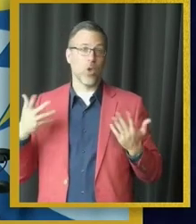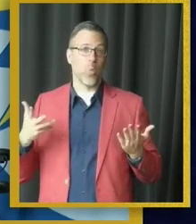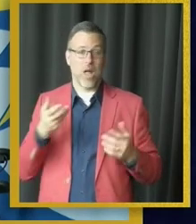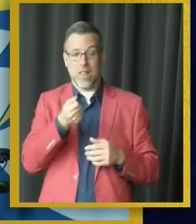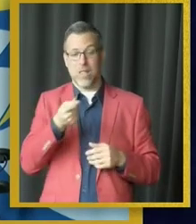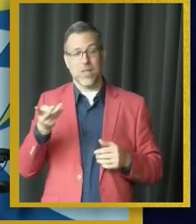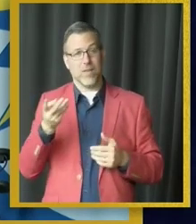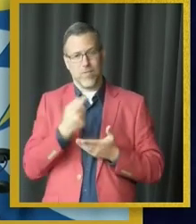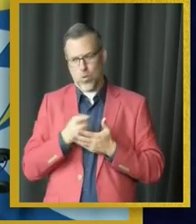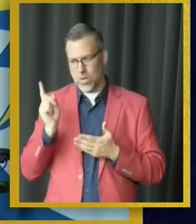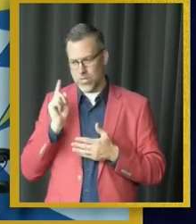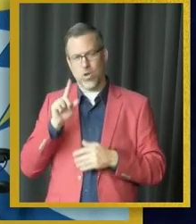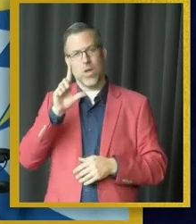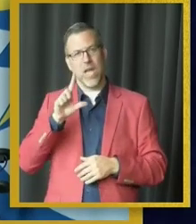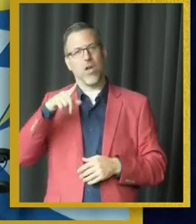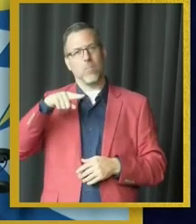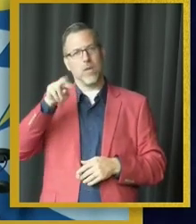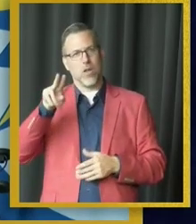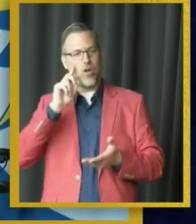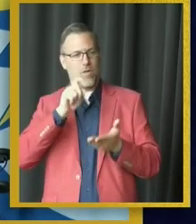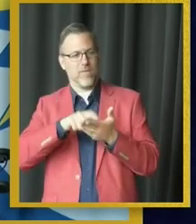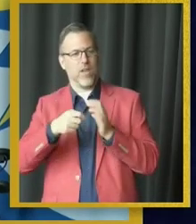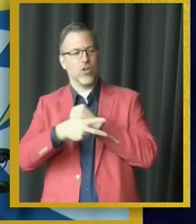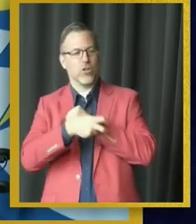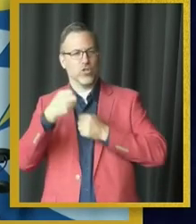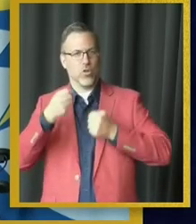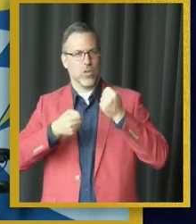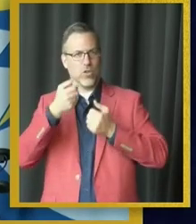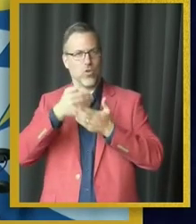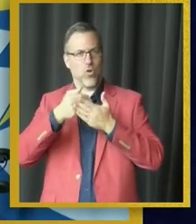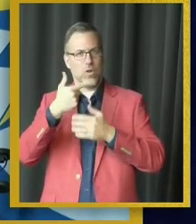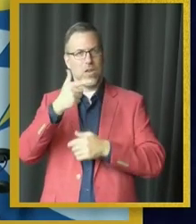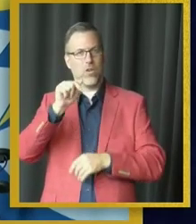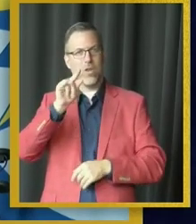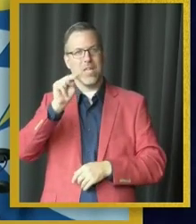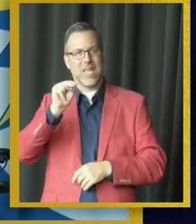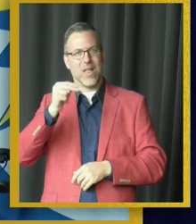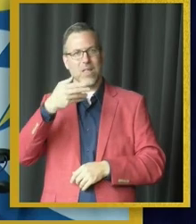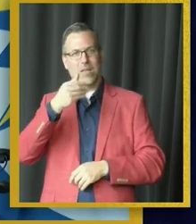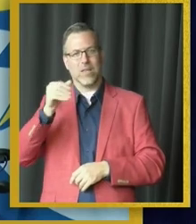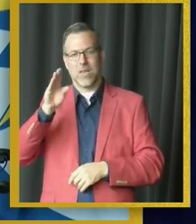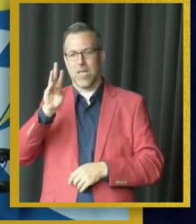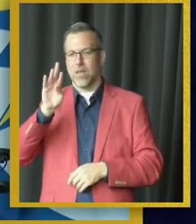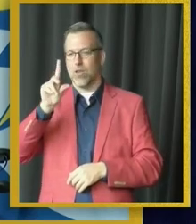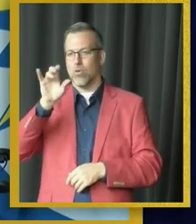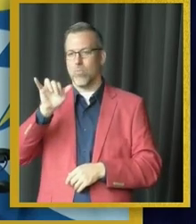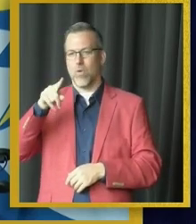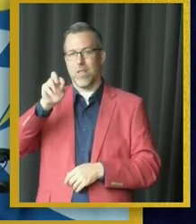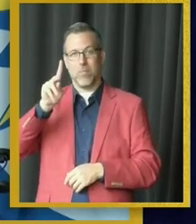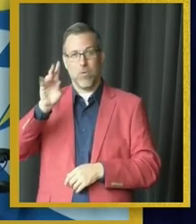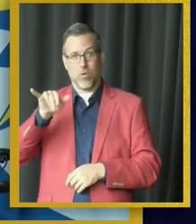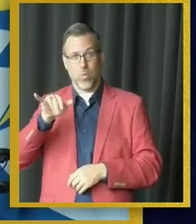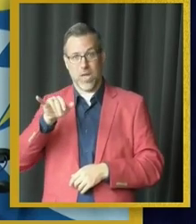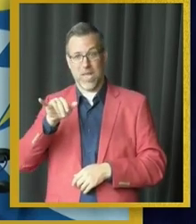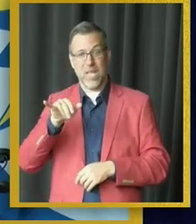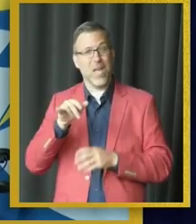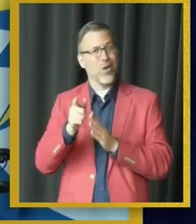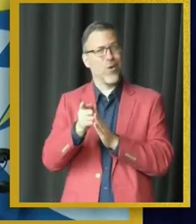weeks ago, an LPR detected a stolen vehicle near Gallatin and Briley Parkway. Within